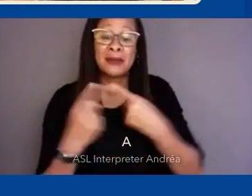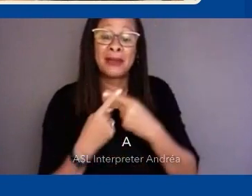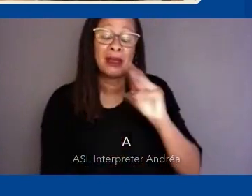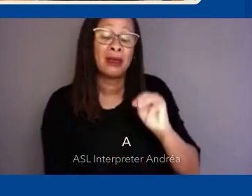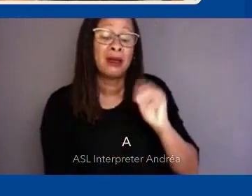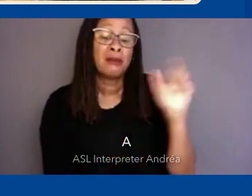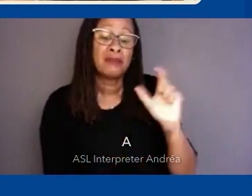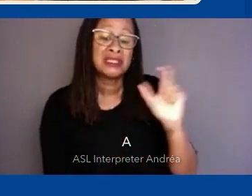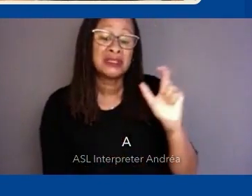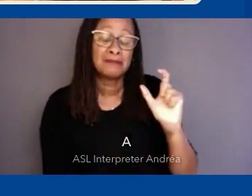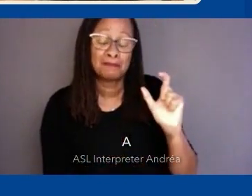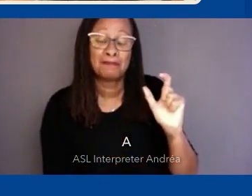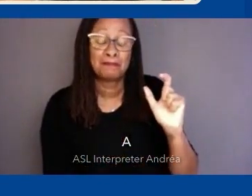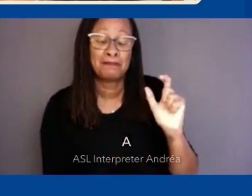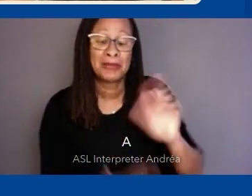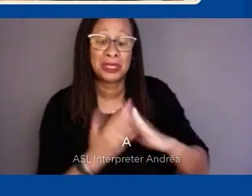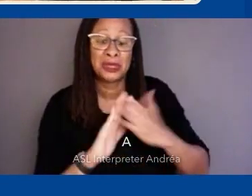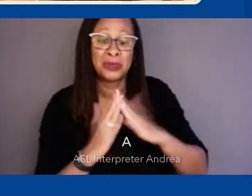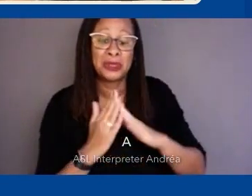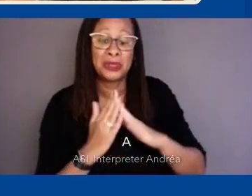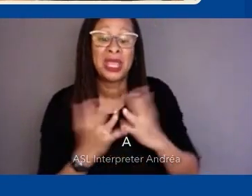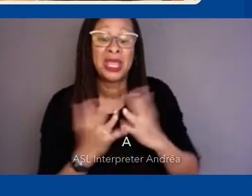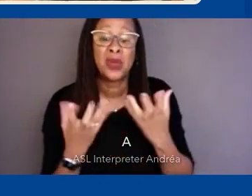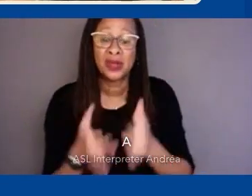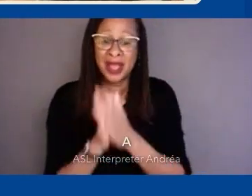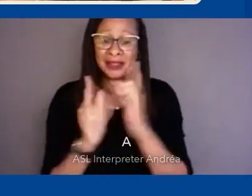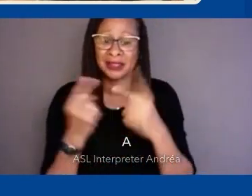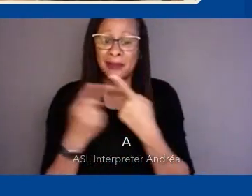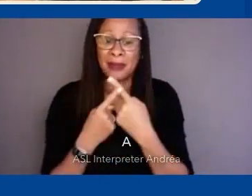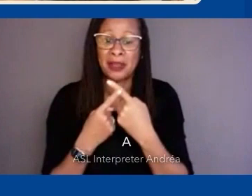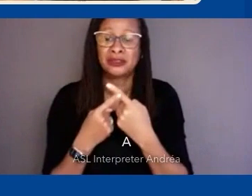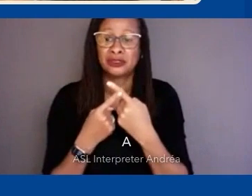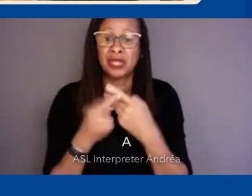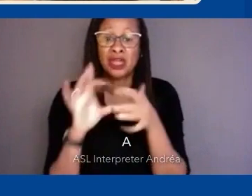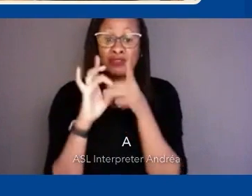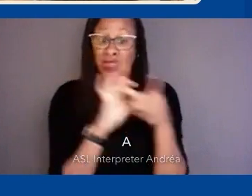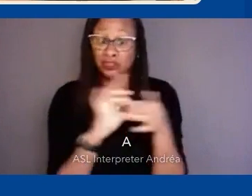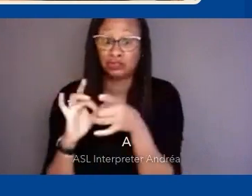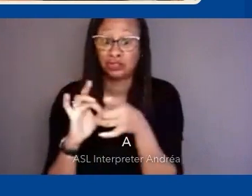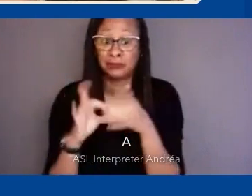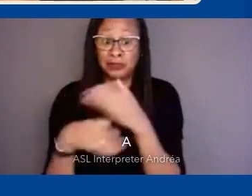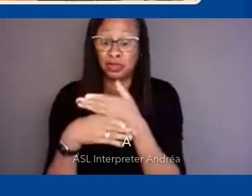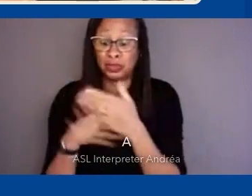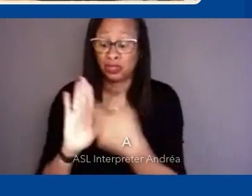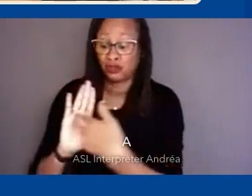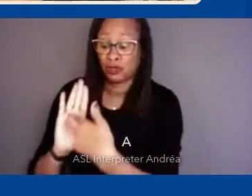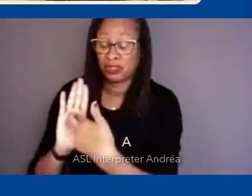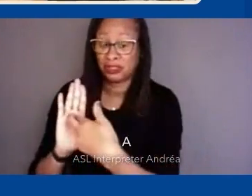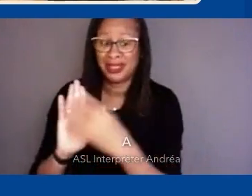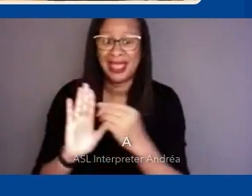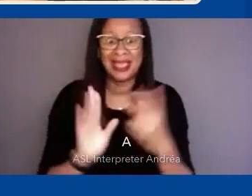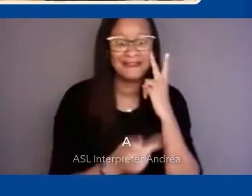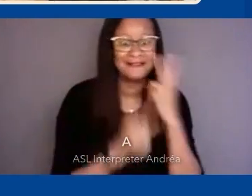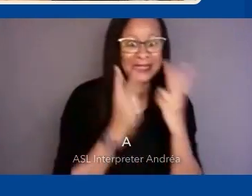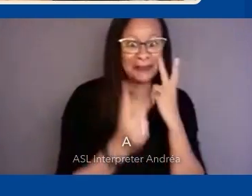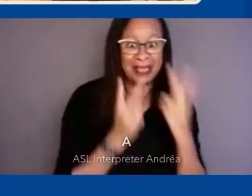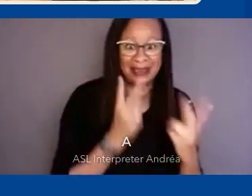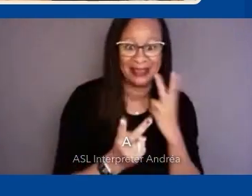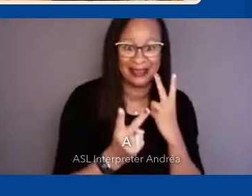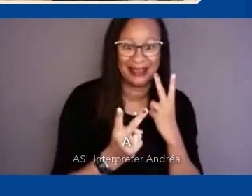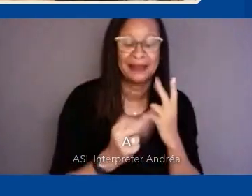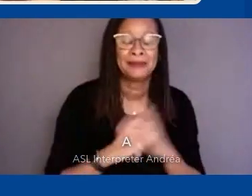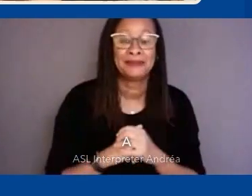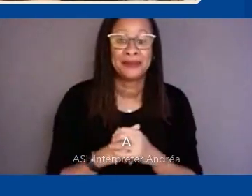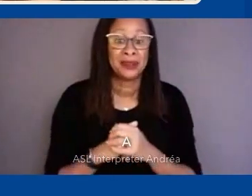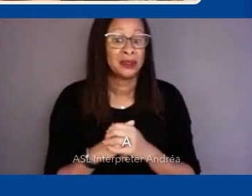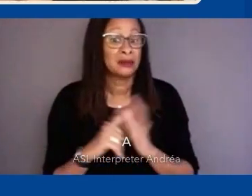because I wanted to ask about the relationship between representation and visibility, given, you know, our